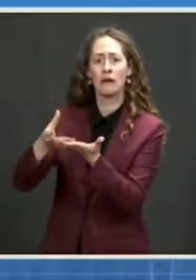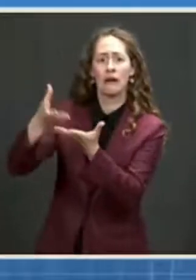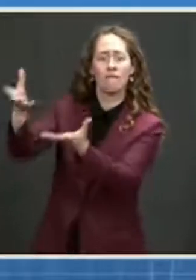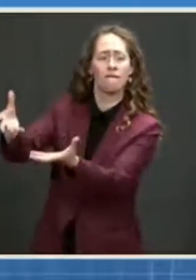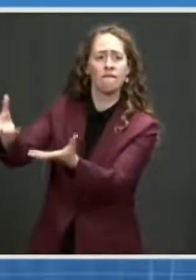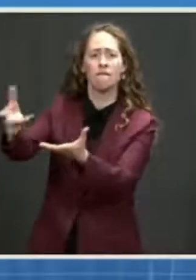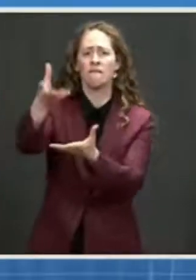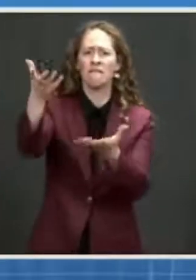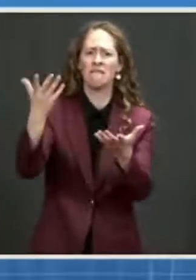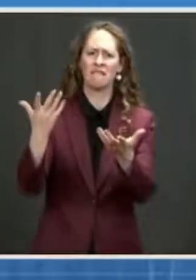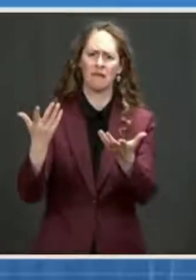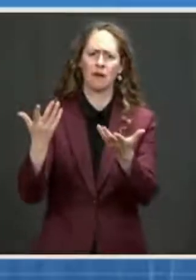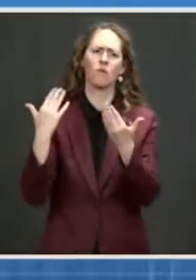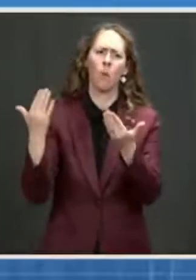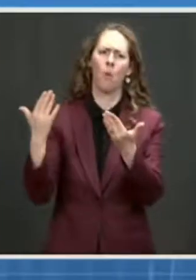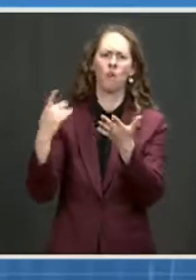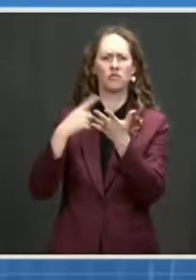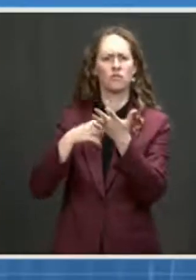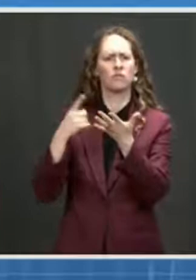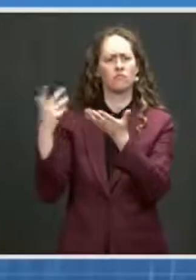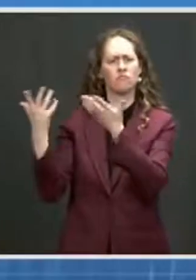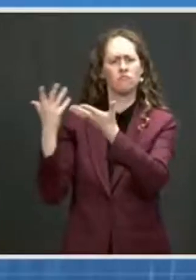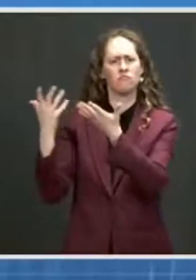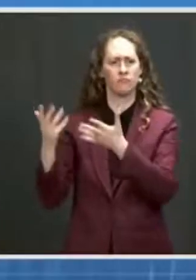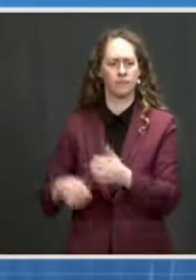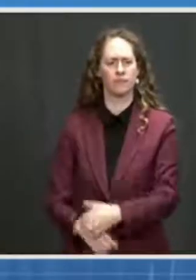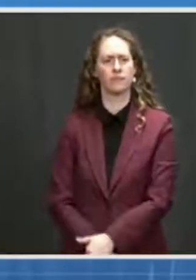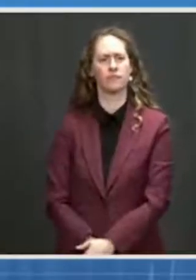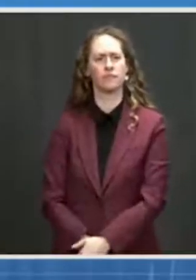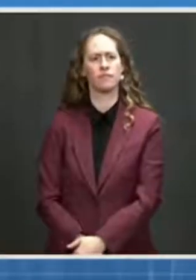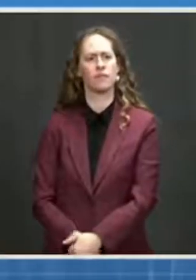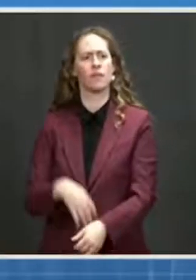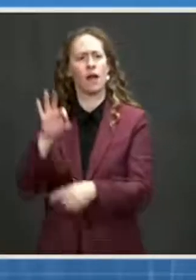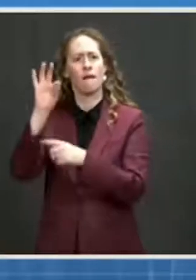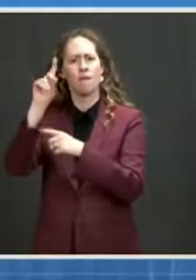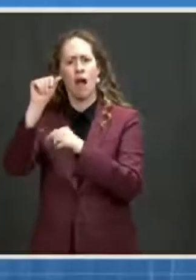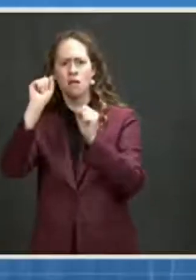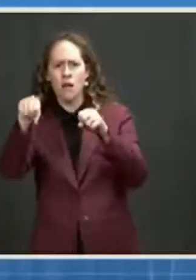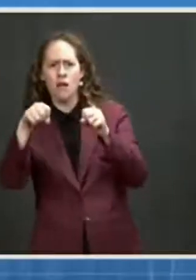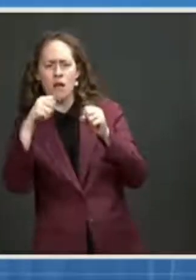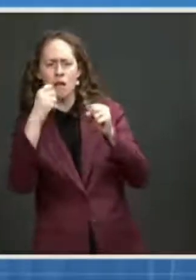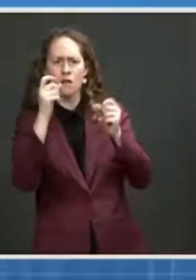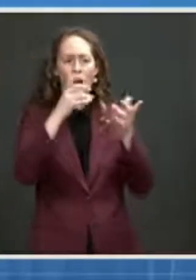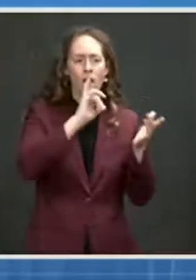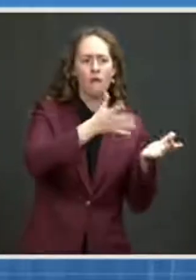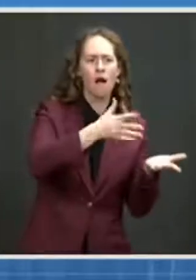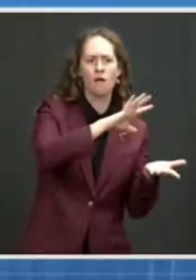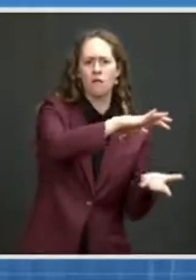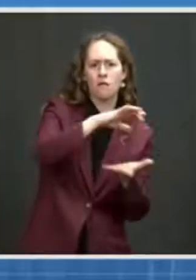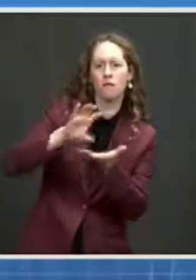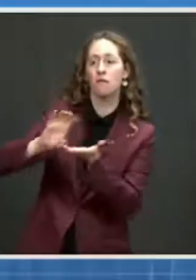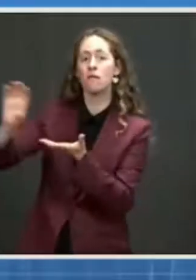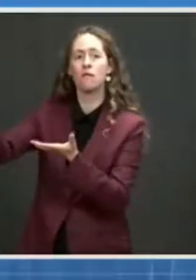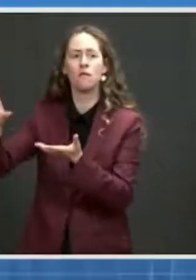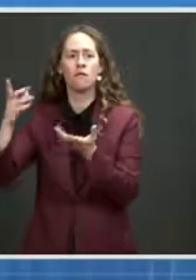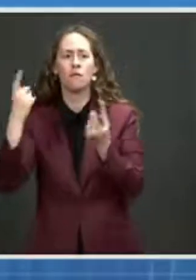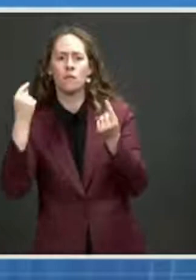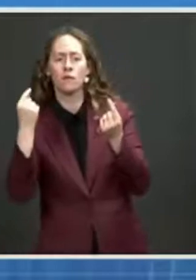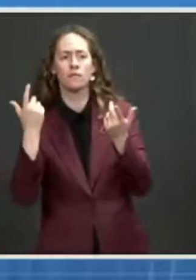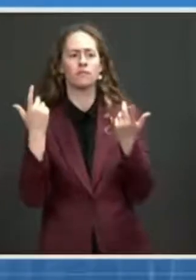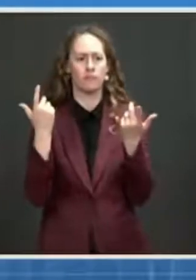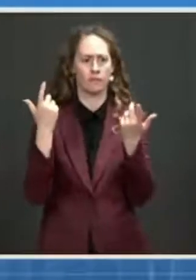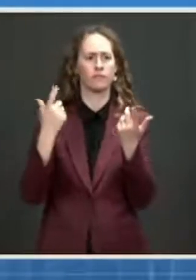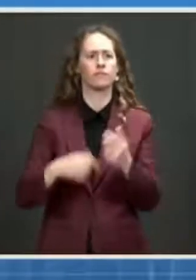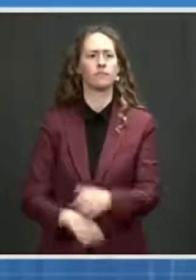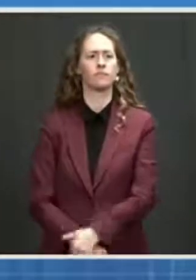to examine, as they continue to examine processes that will allow the doses to potentially last longer as they go through those